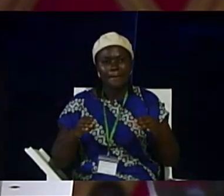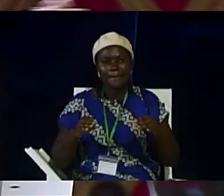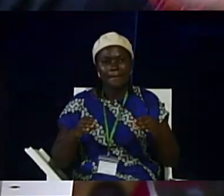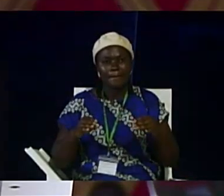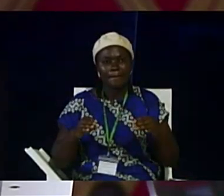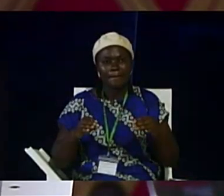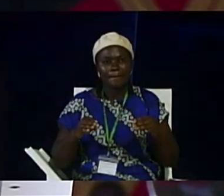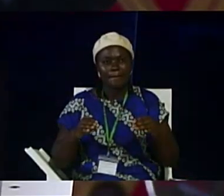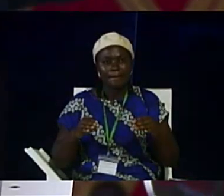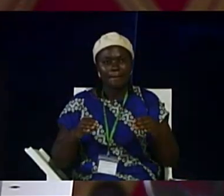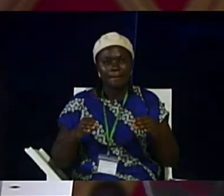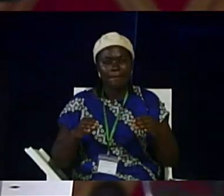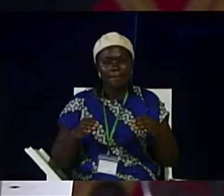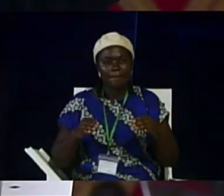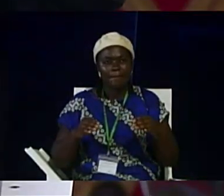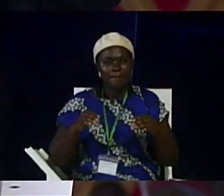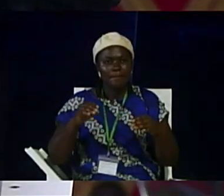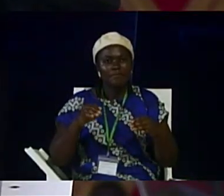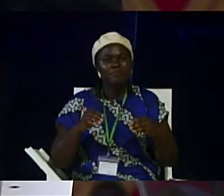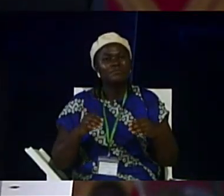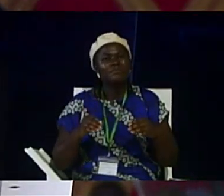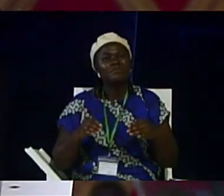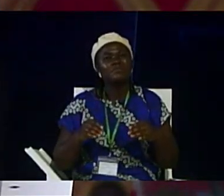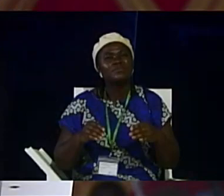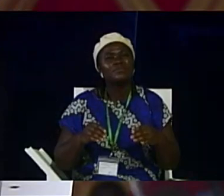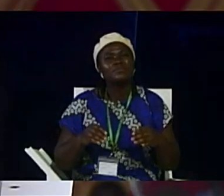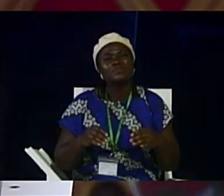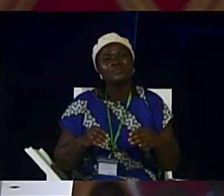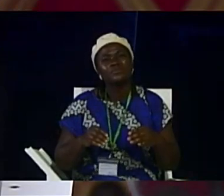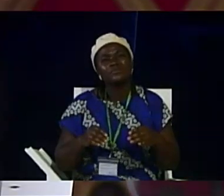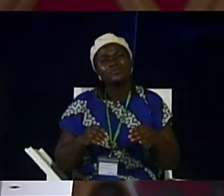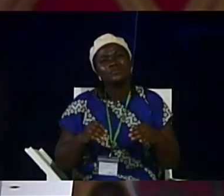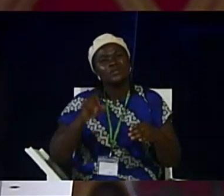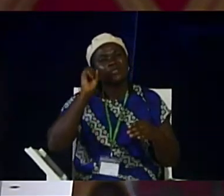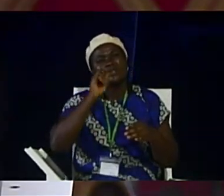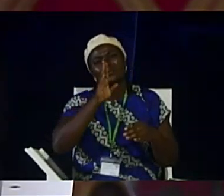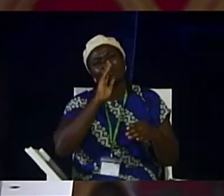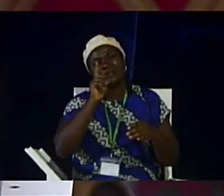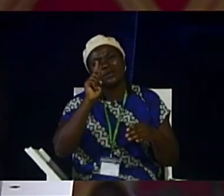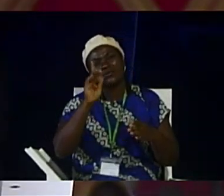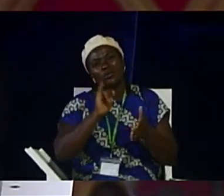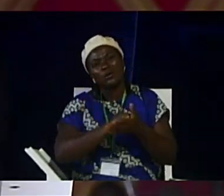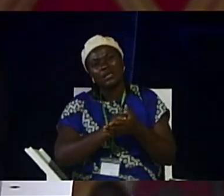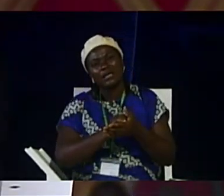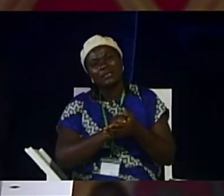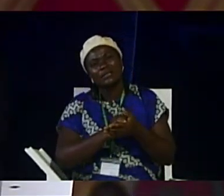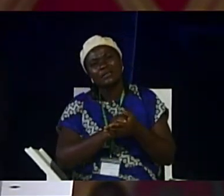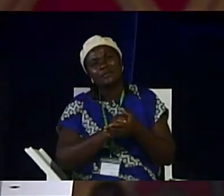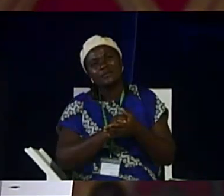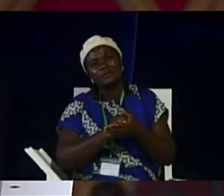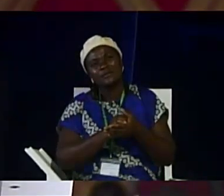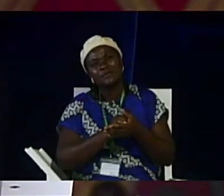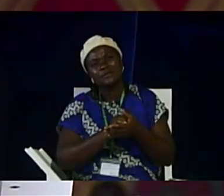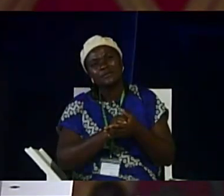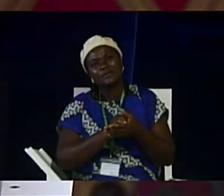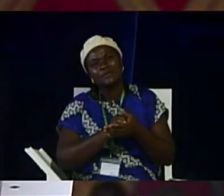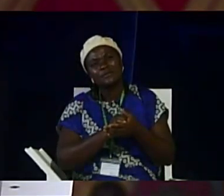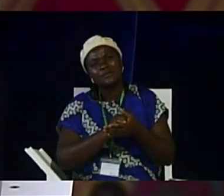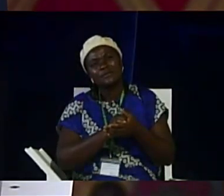was on welfare to being one that said farewell